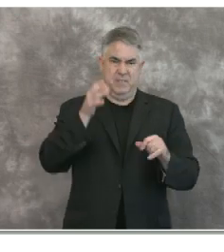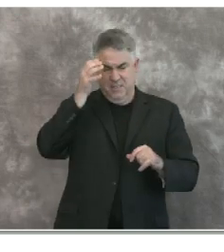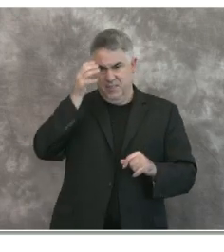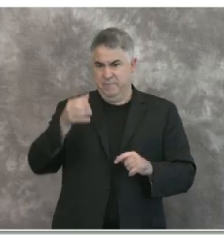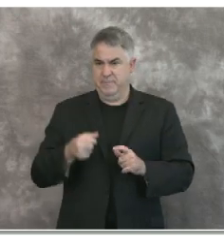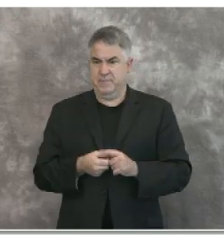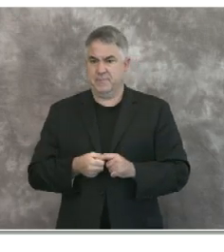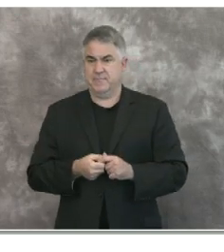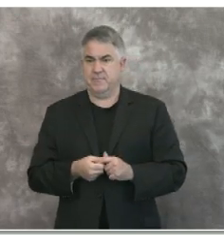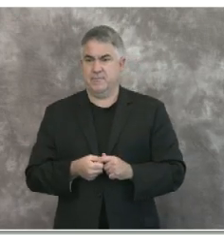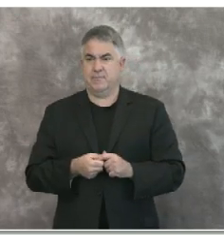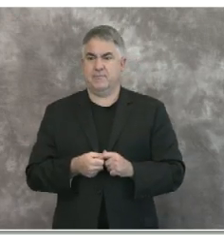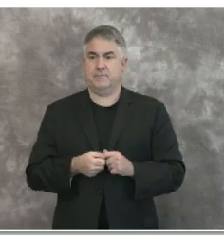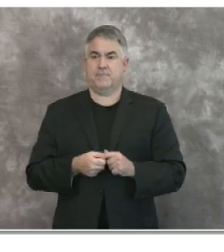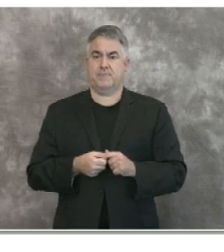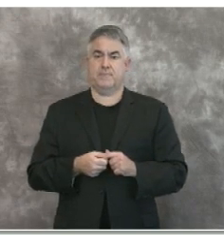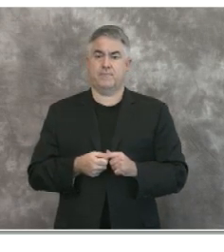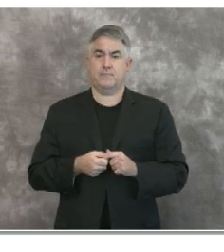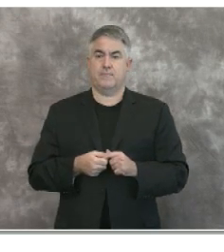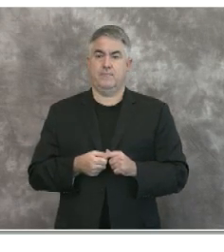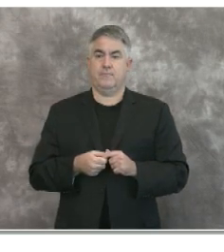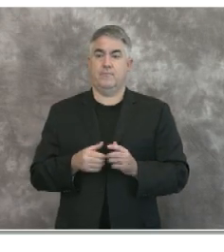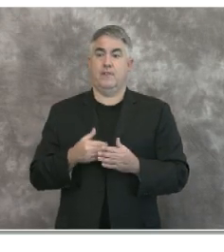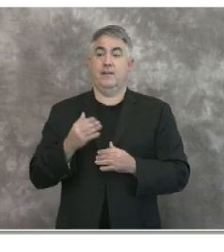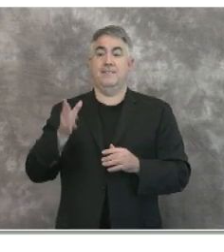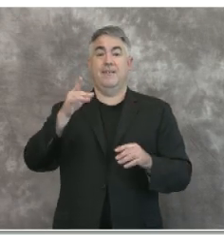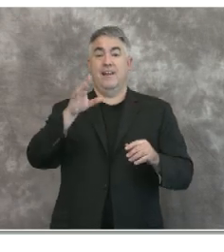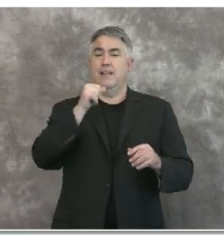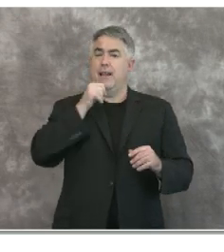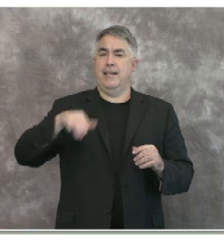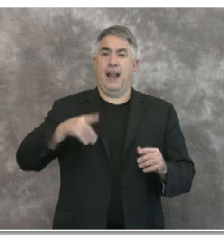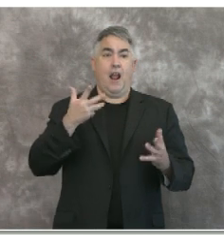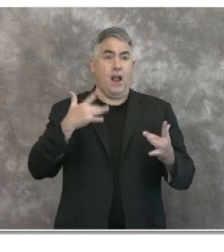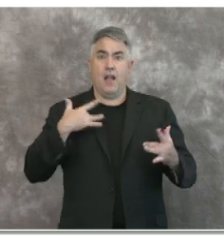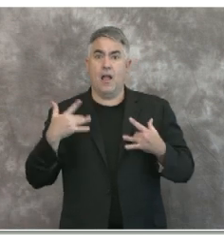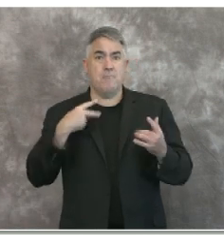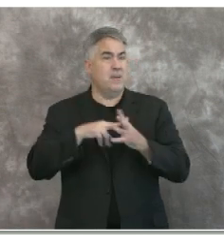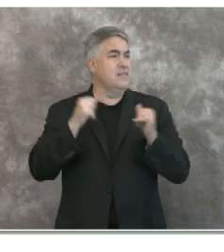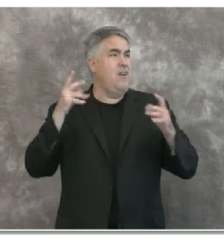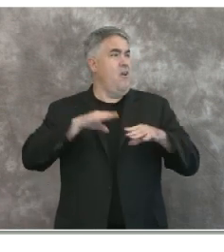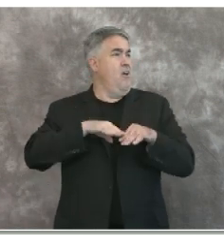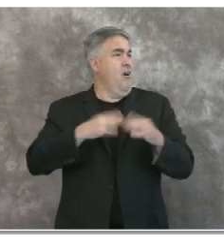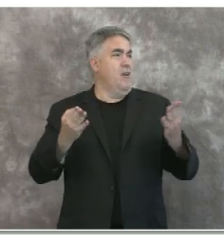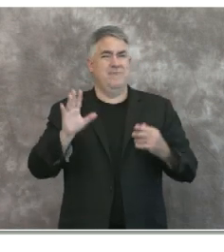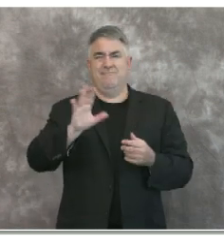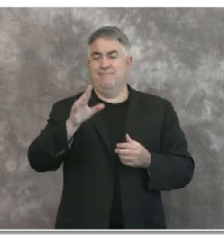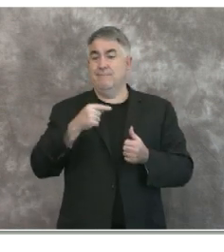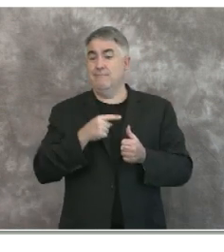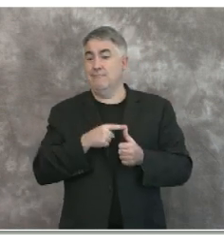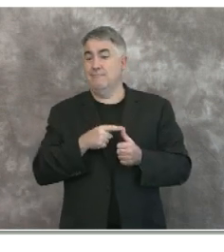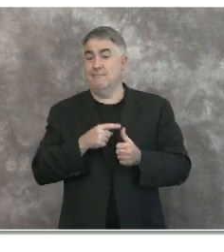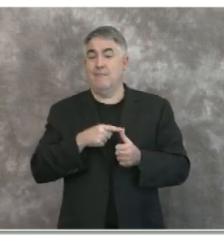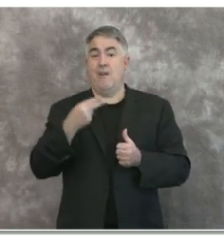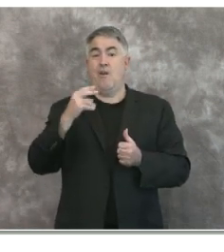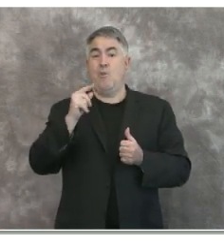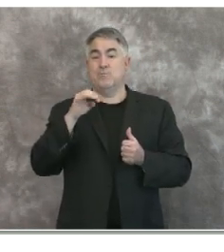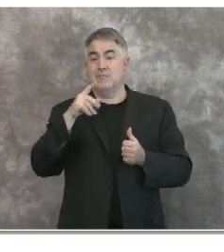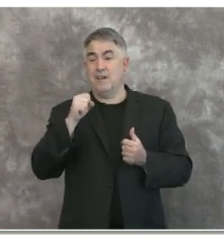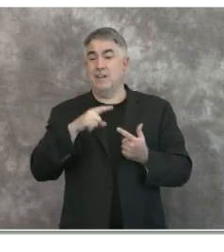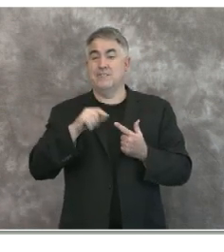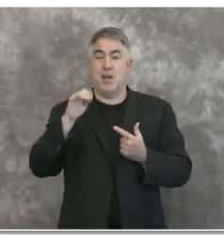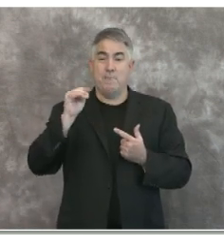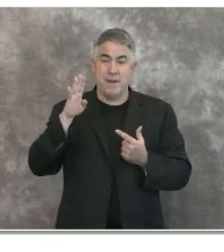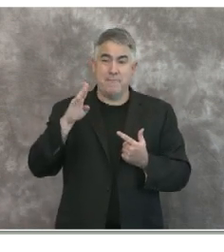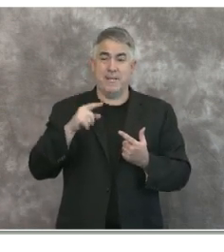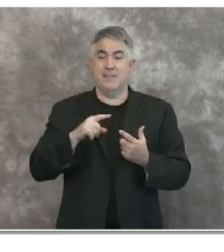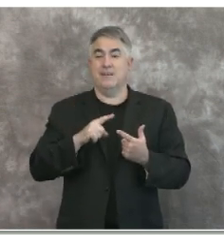groups. Next, we'll go to the things that are not yet there. Hotels, Airbnb, gyms, fitness centers, hair, nail, tanning